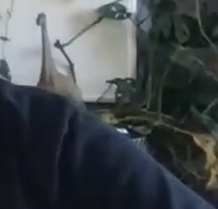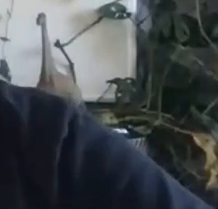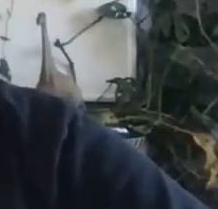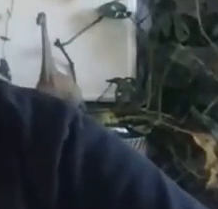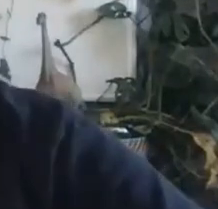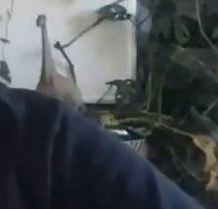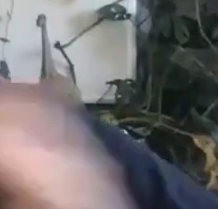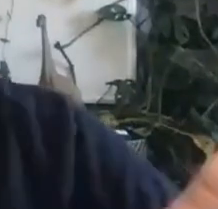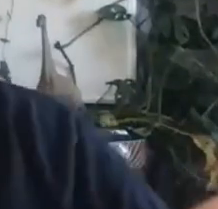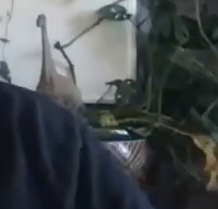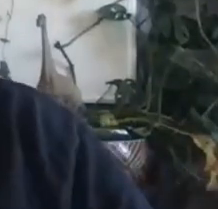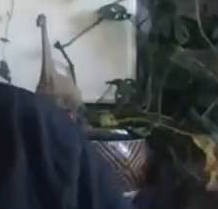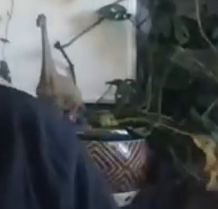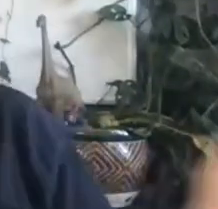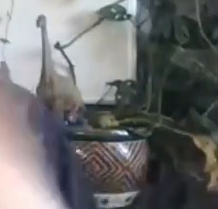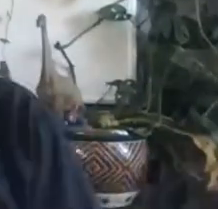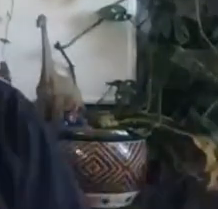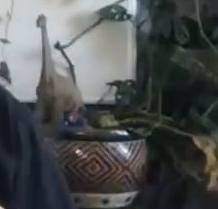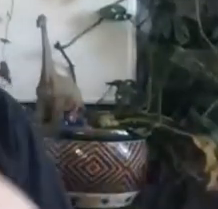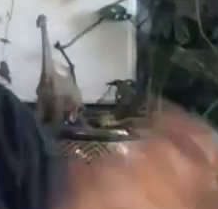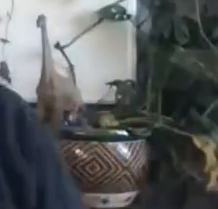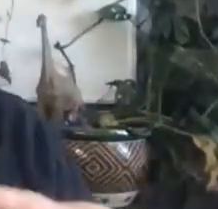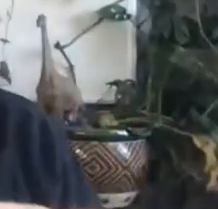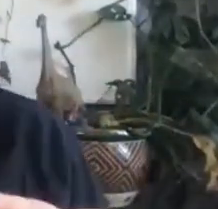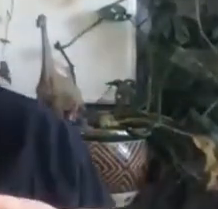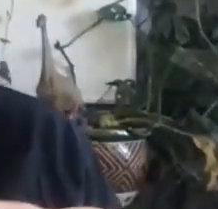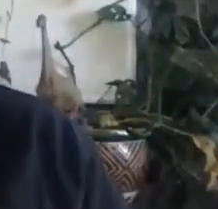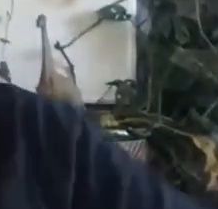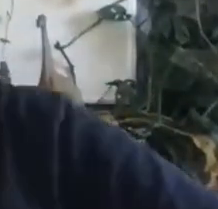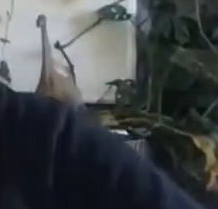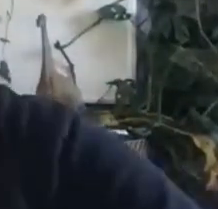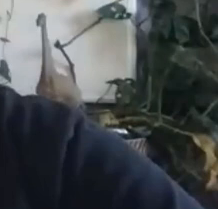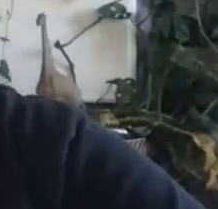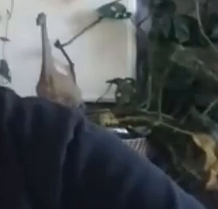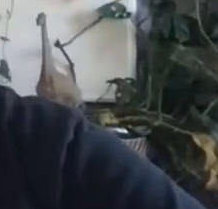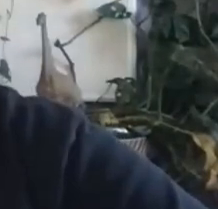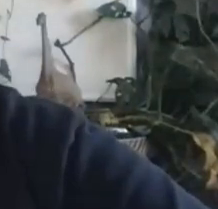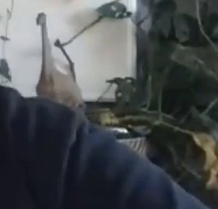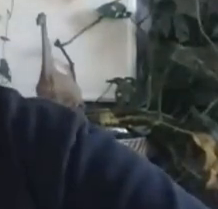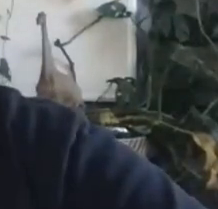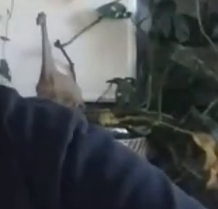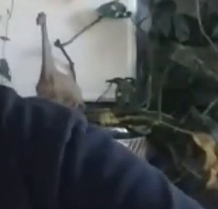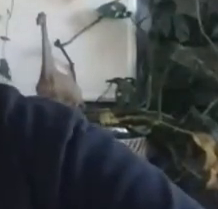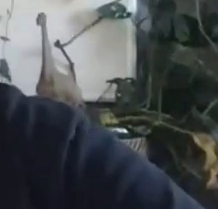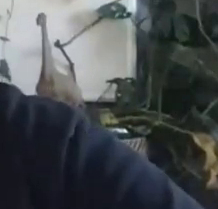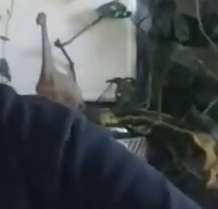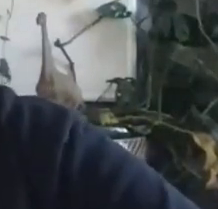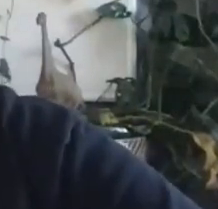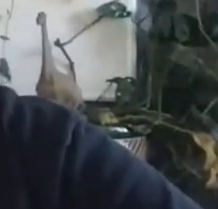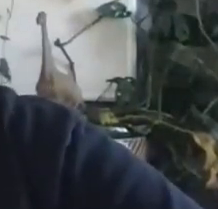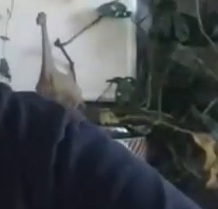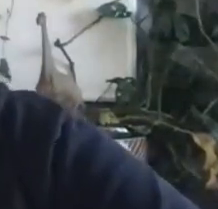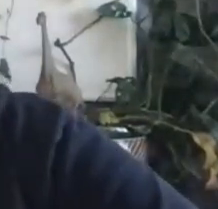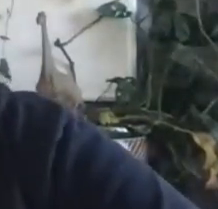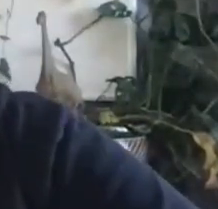So if you have questions while we're talking, while we're going through questions, this is all about your curiosity. So submit your